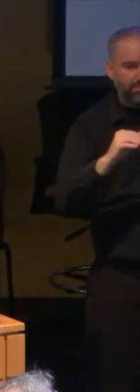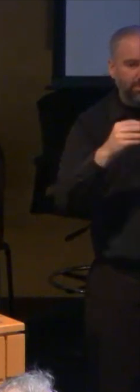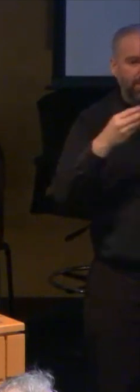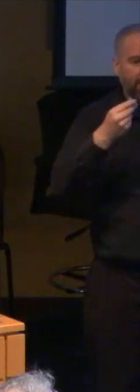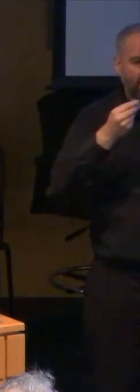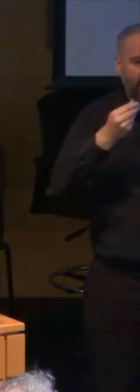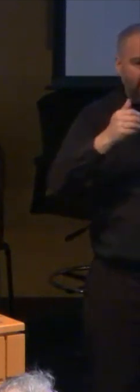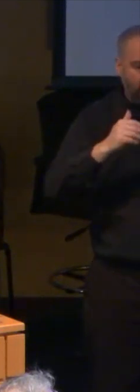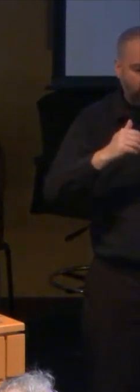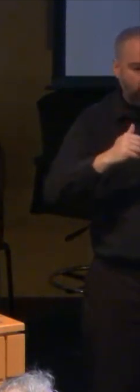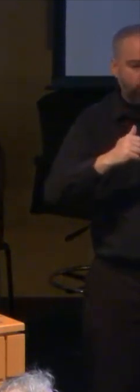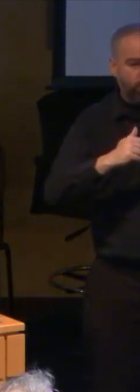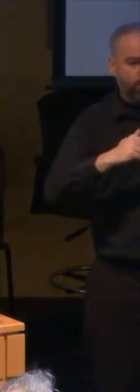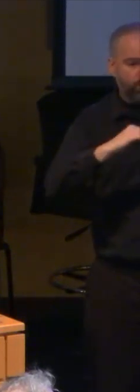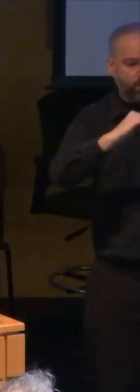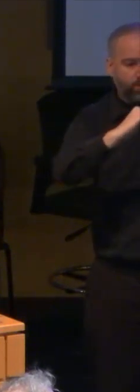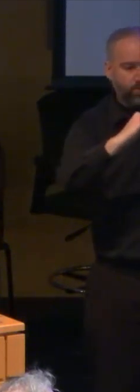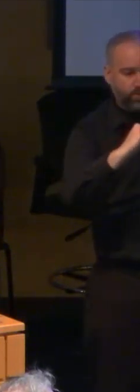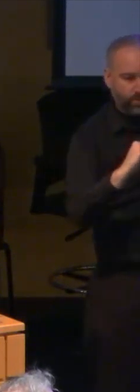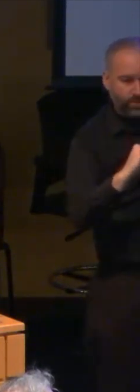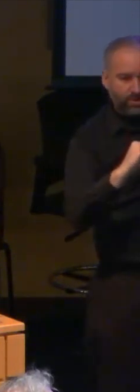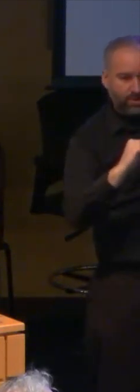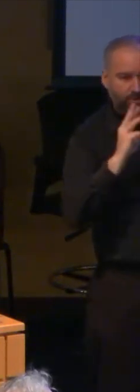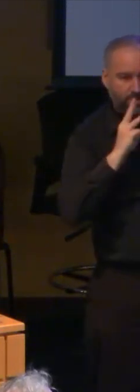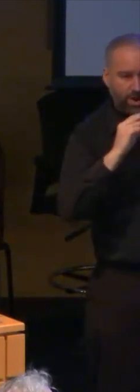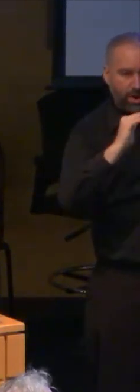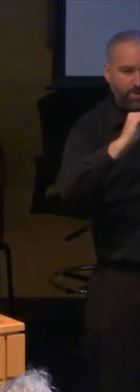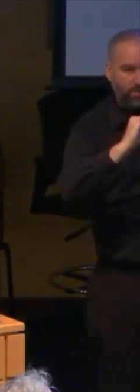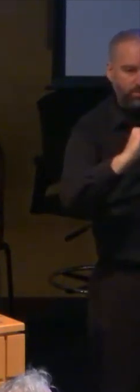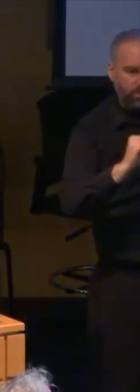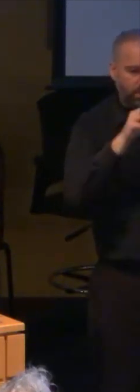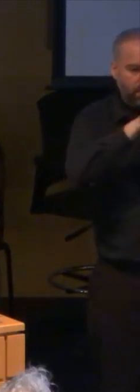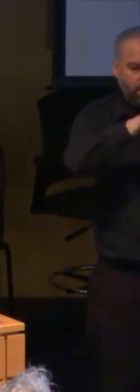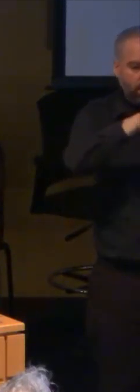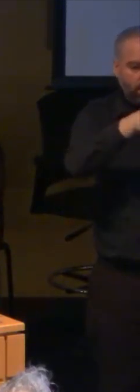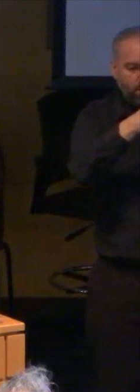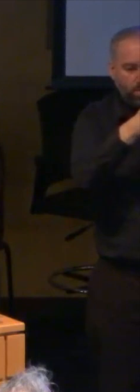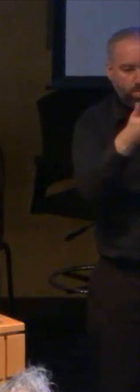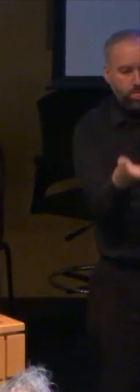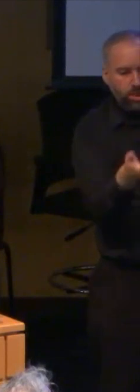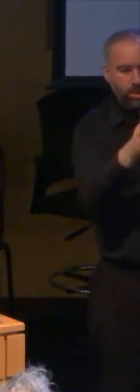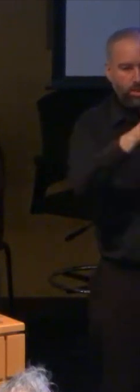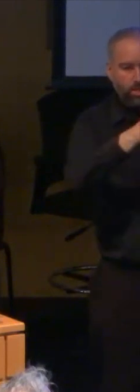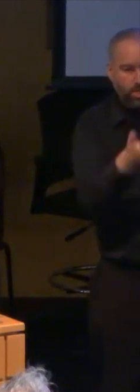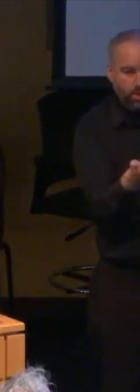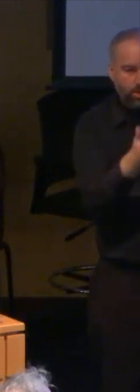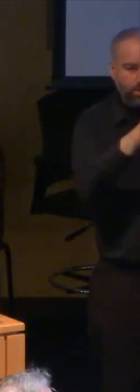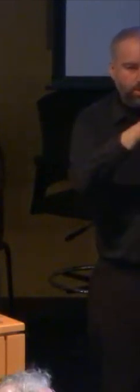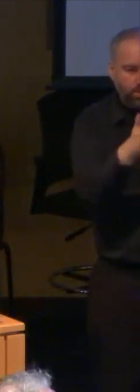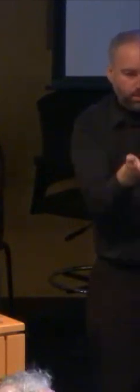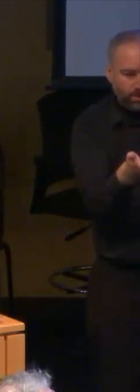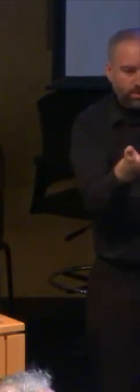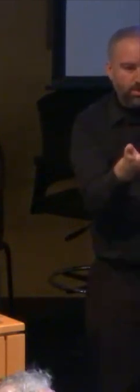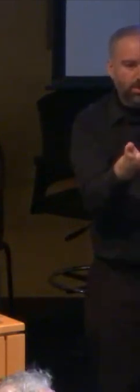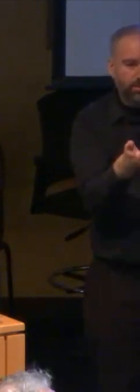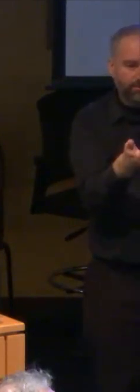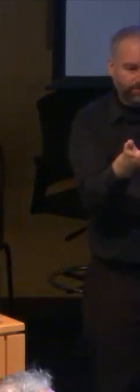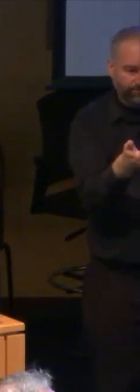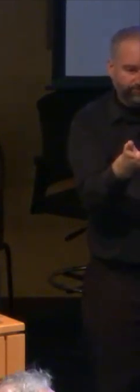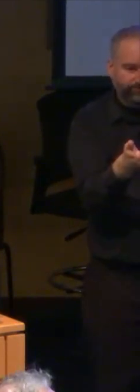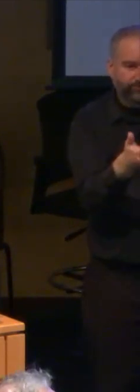as you take mass away from the Greenland ice sheet, the gravitational attraction that it exerts on the ocean